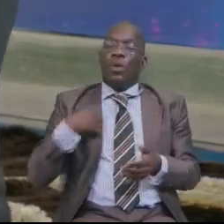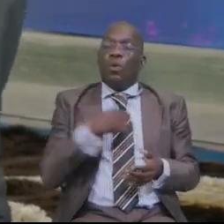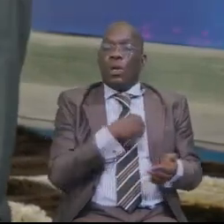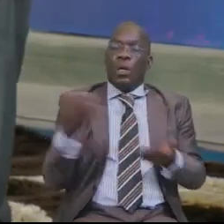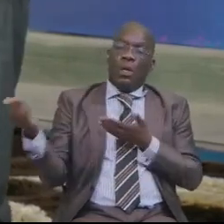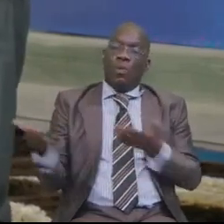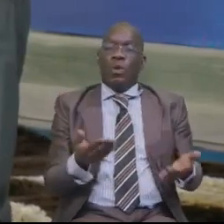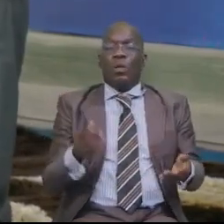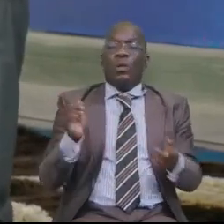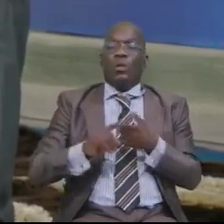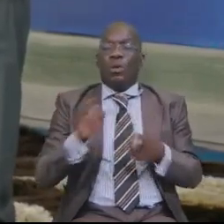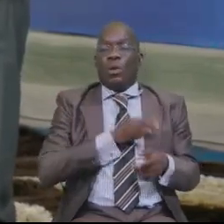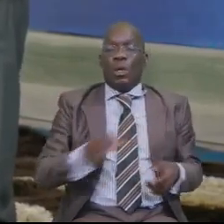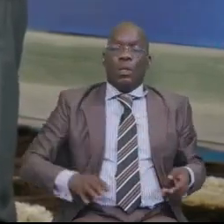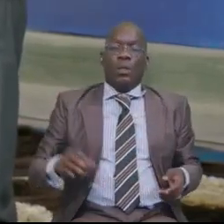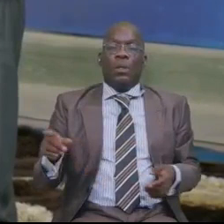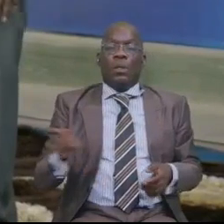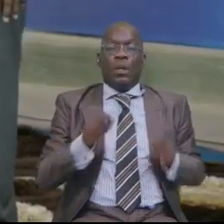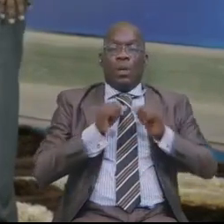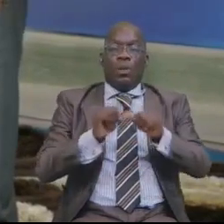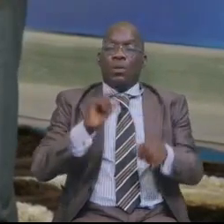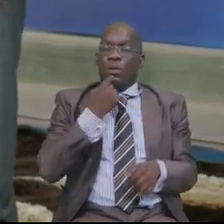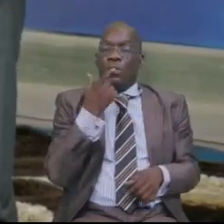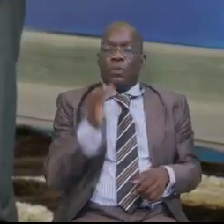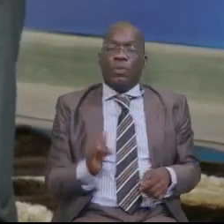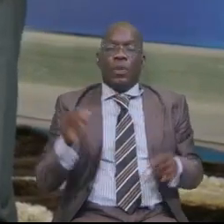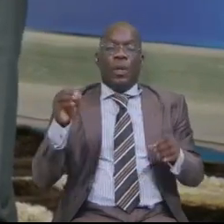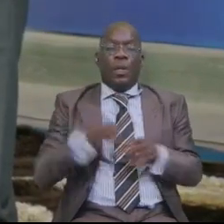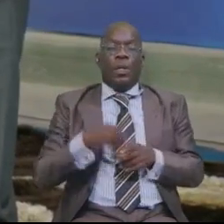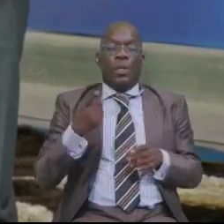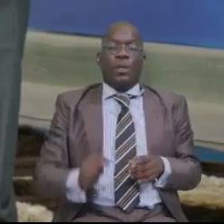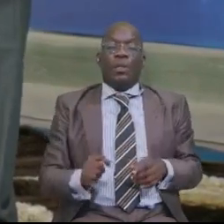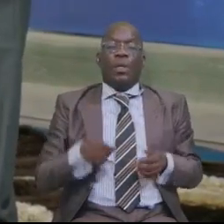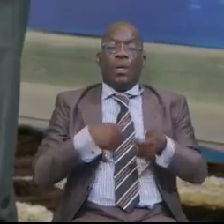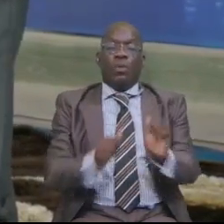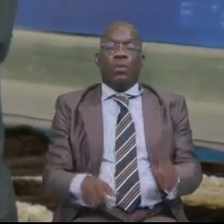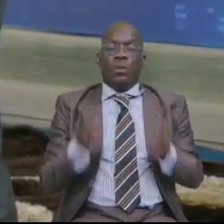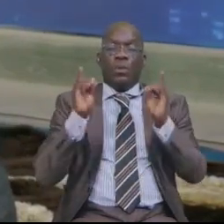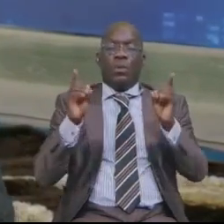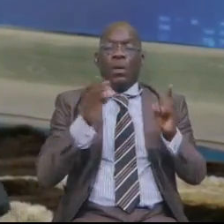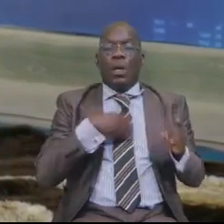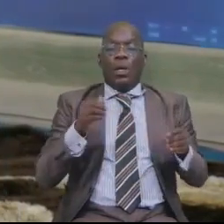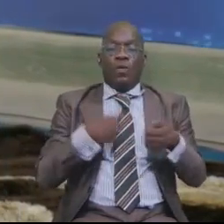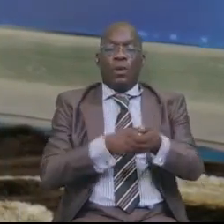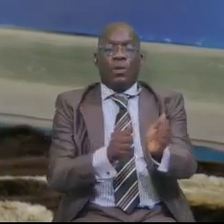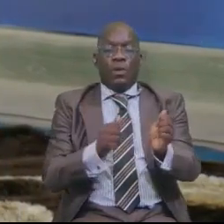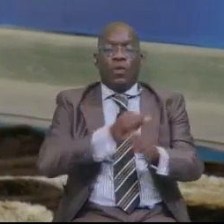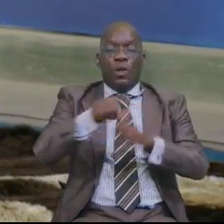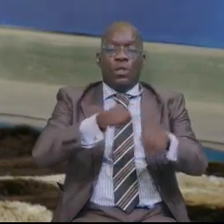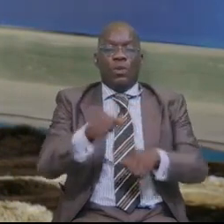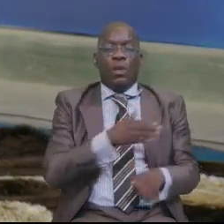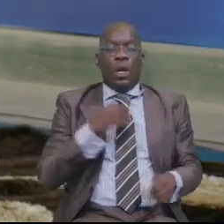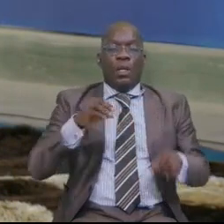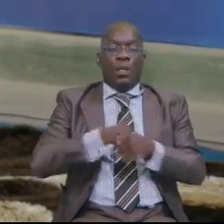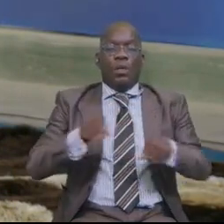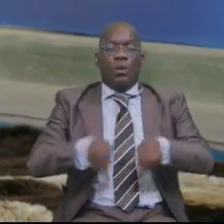They continue steadfastly in the apostles' doctrine and fellowship and in breaking of